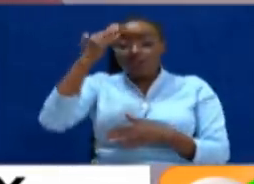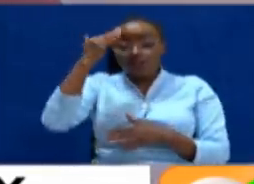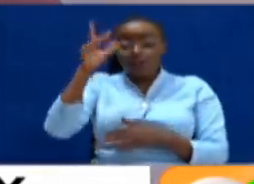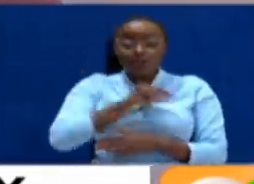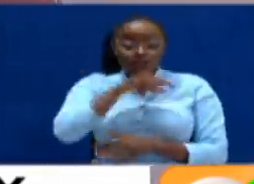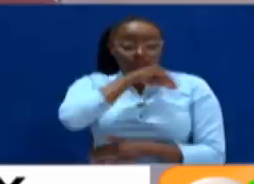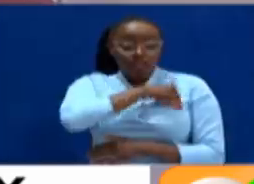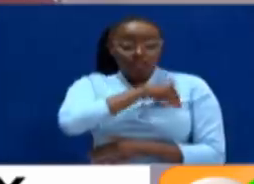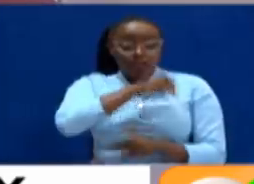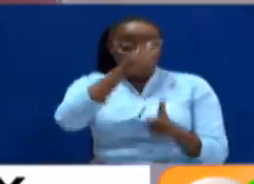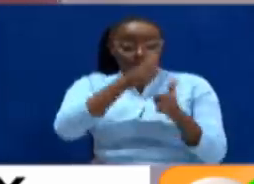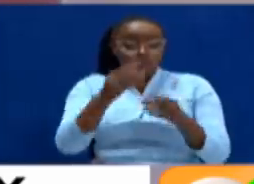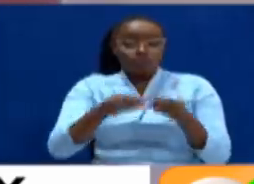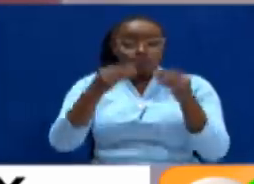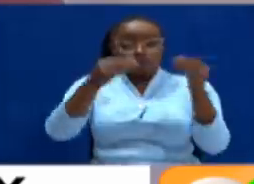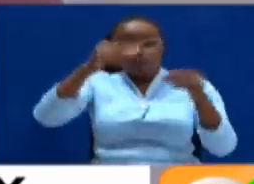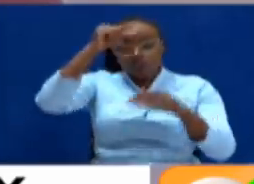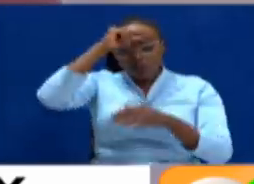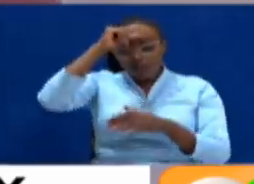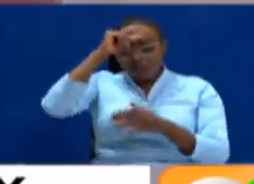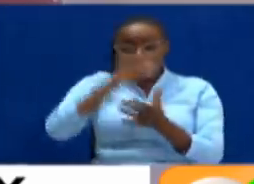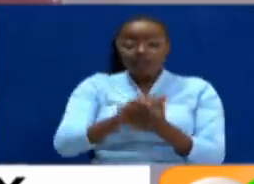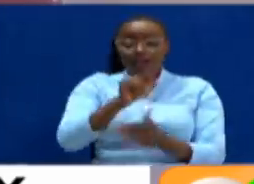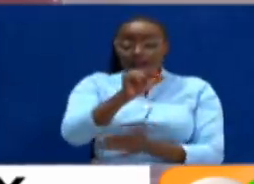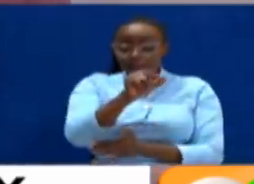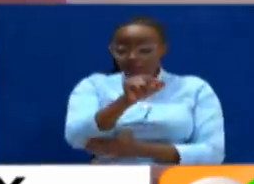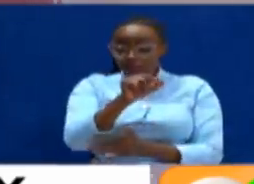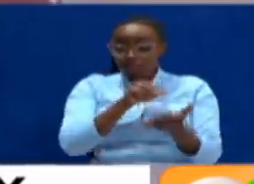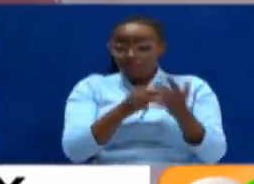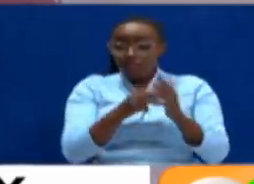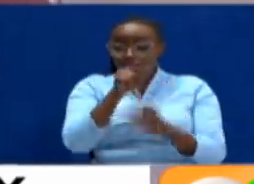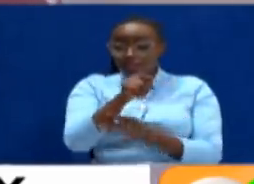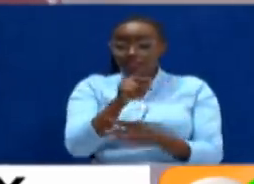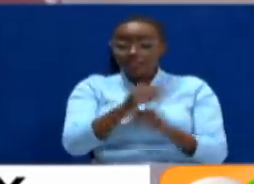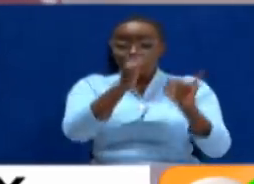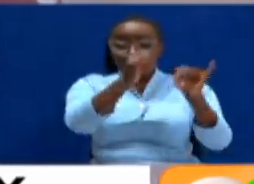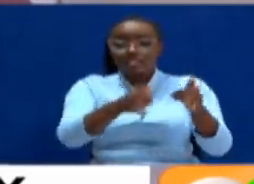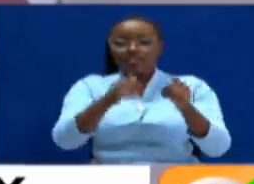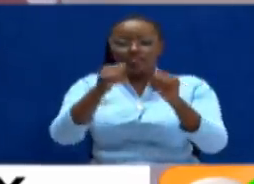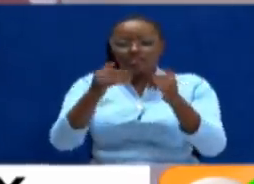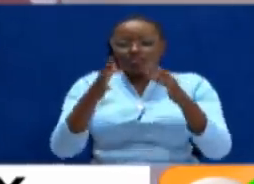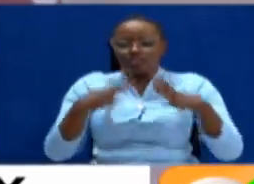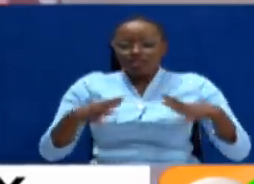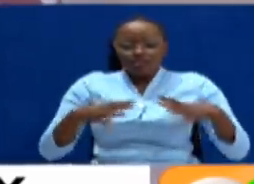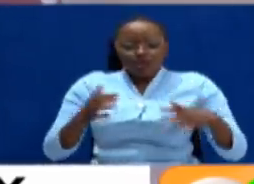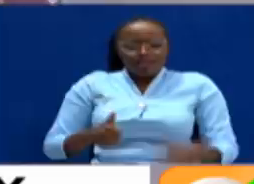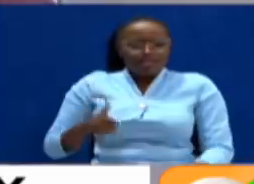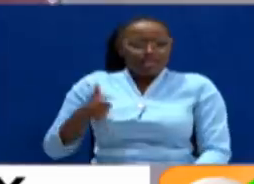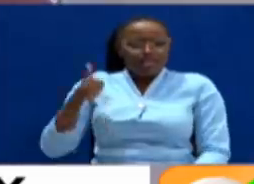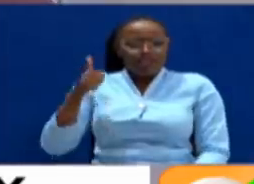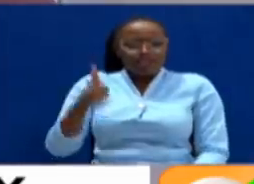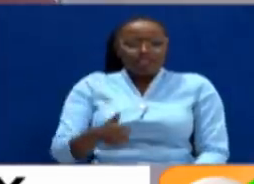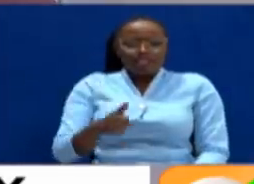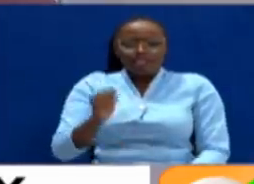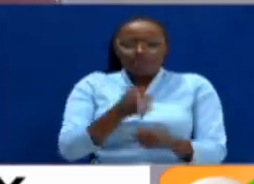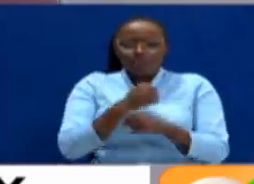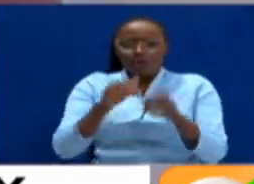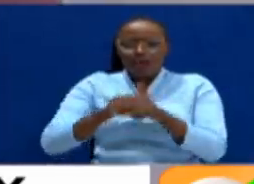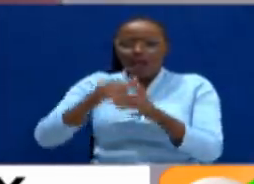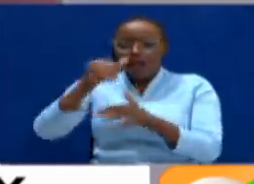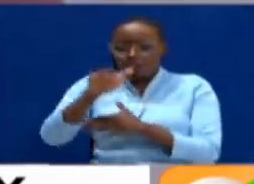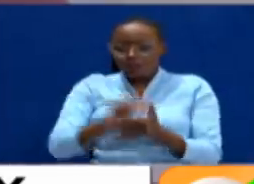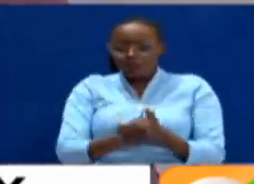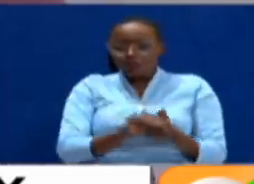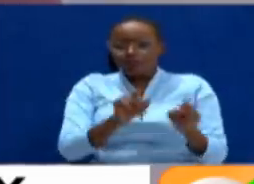the benefits that come with being in such positions. So it's really also, as you say, individualistic, very selfish. Someone is thinking about themselves and what they can get out of